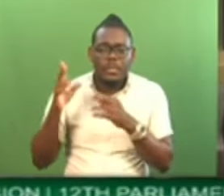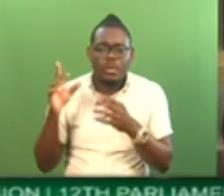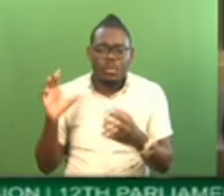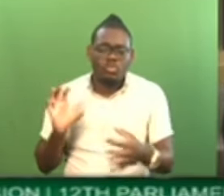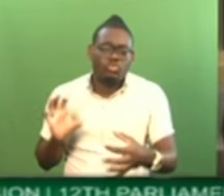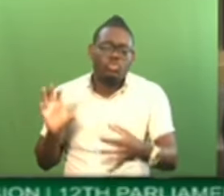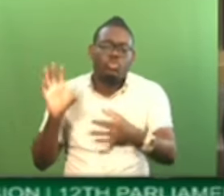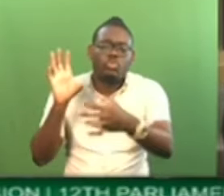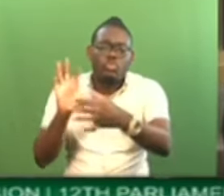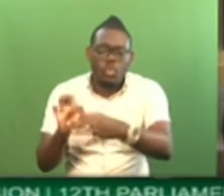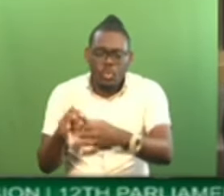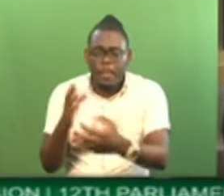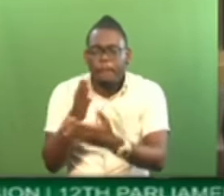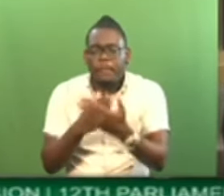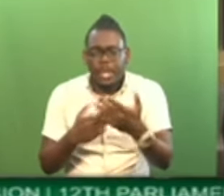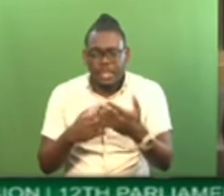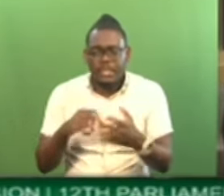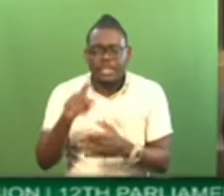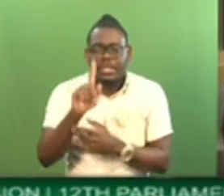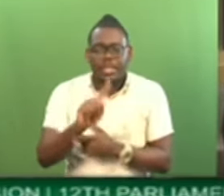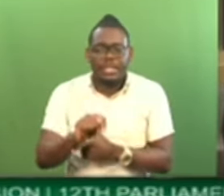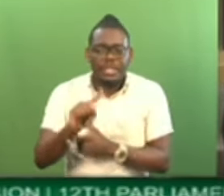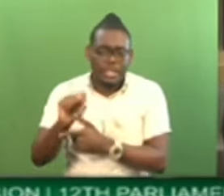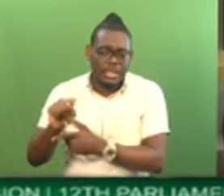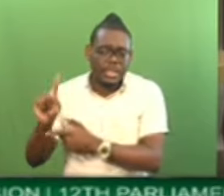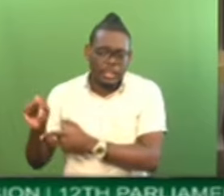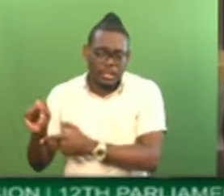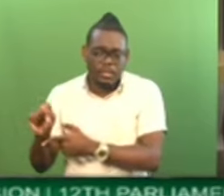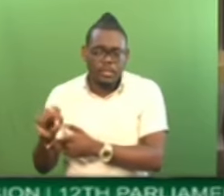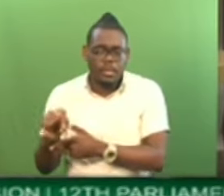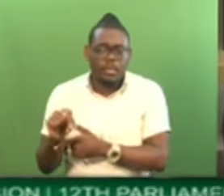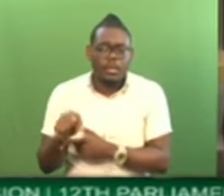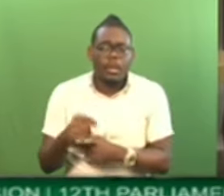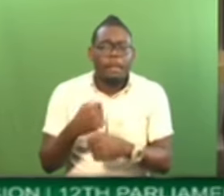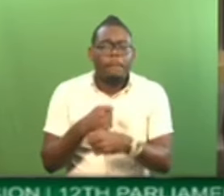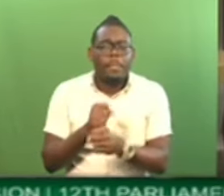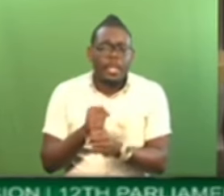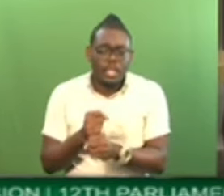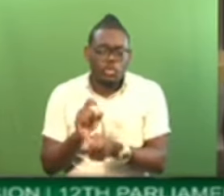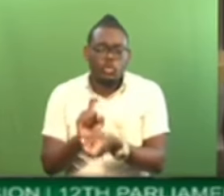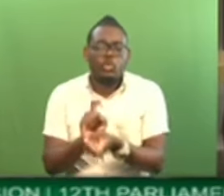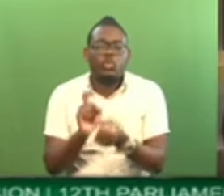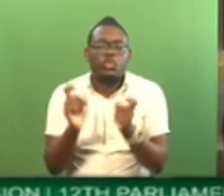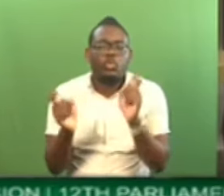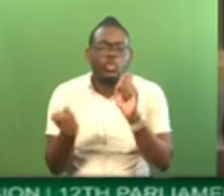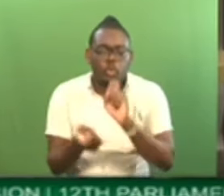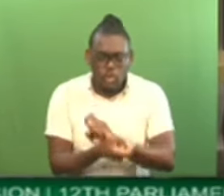of TTT Limited and citizens who are making the switch to come back home.